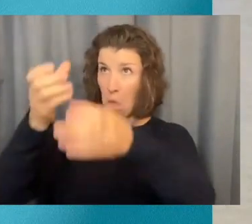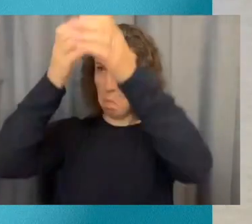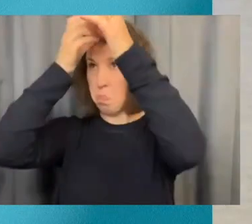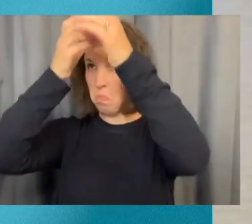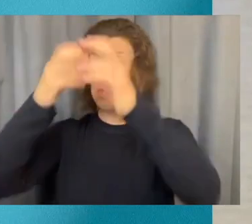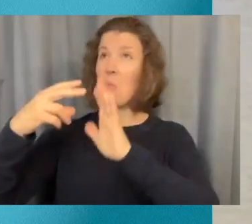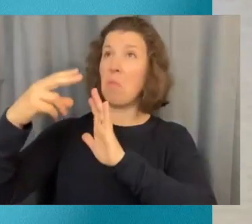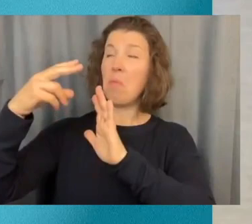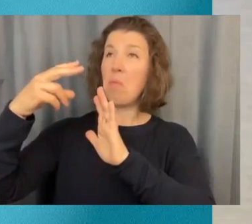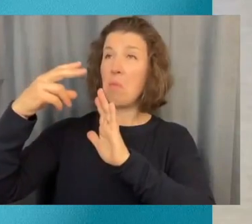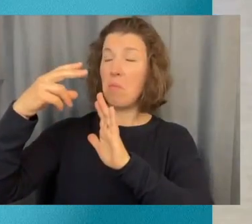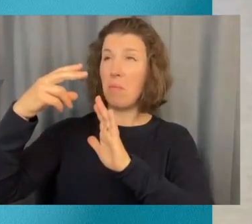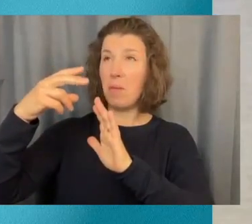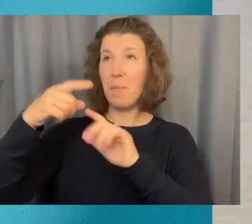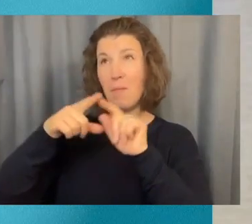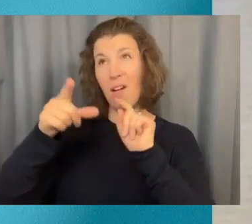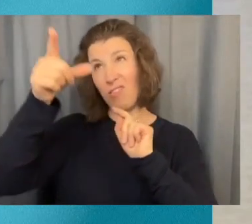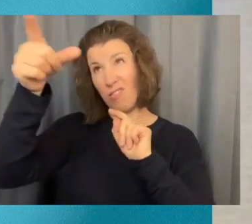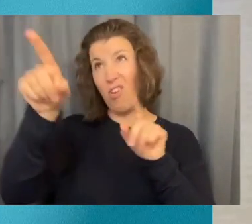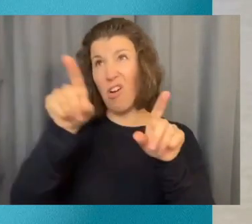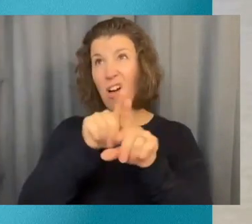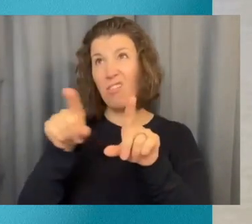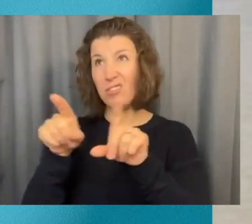illiterate too.